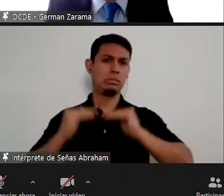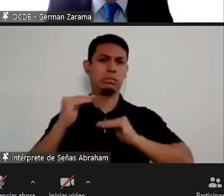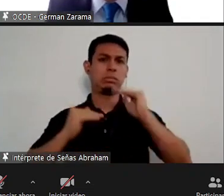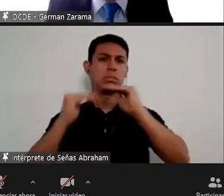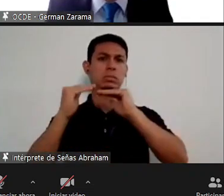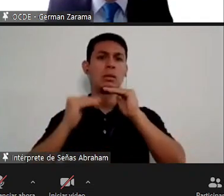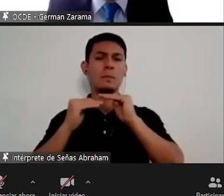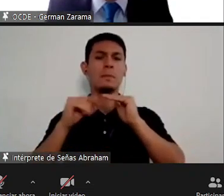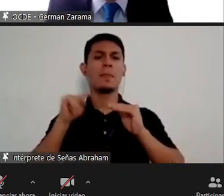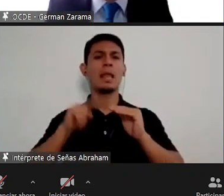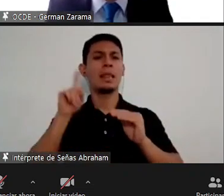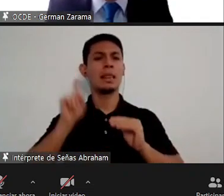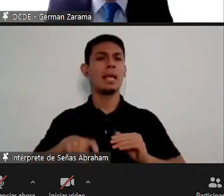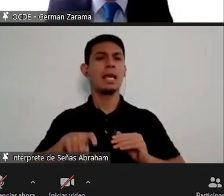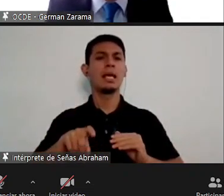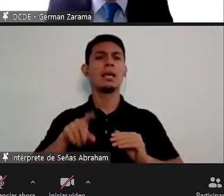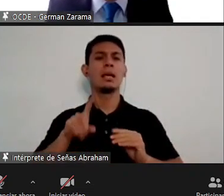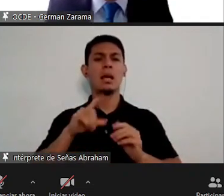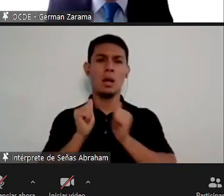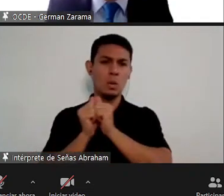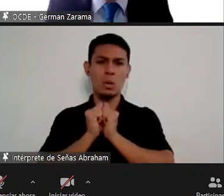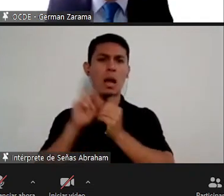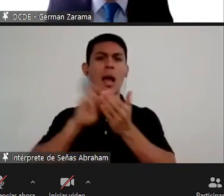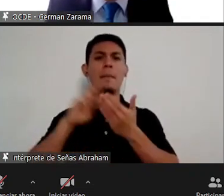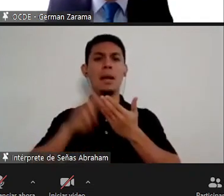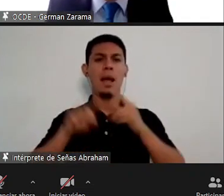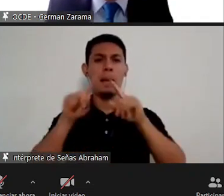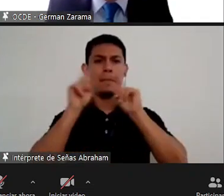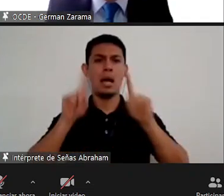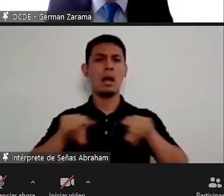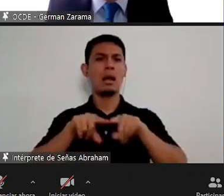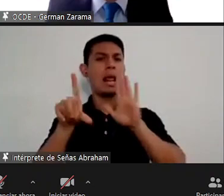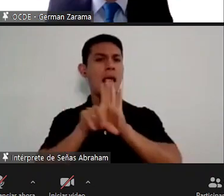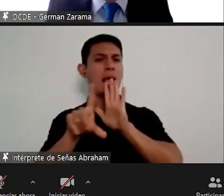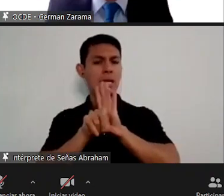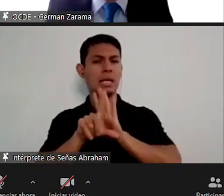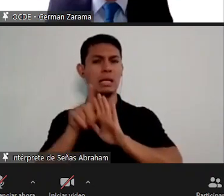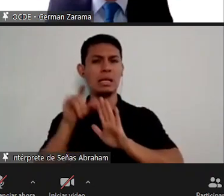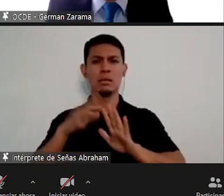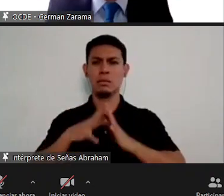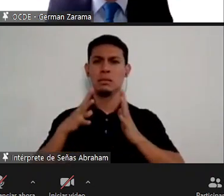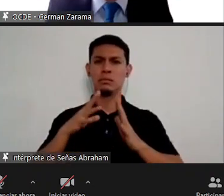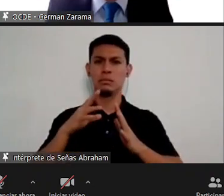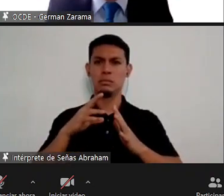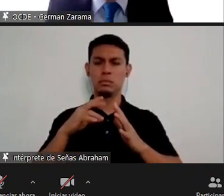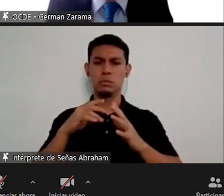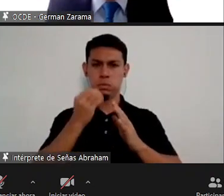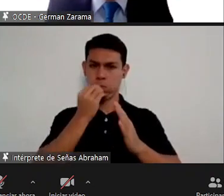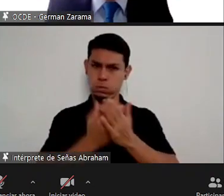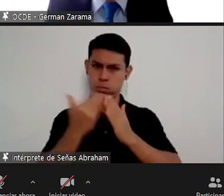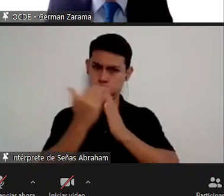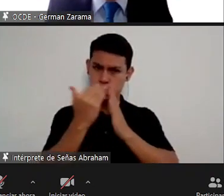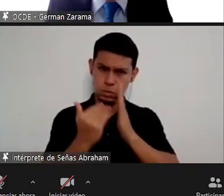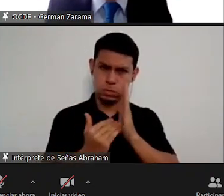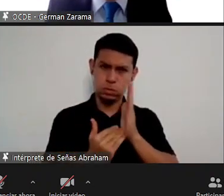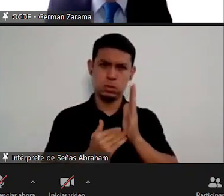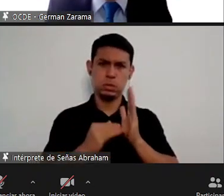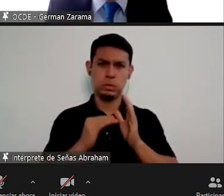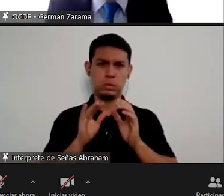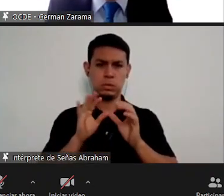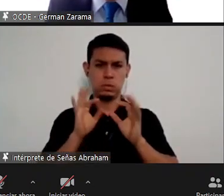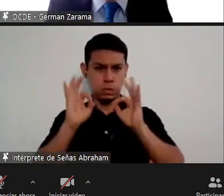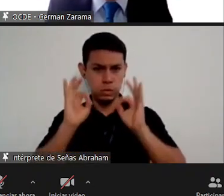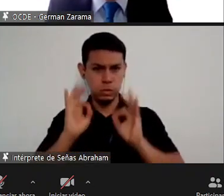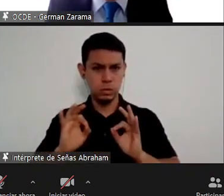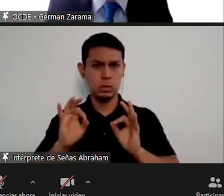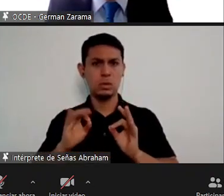construct and as such we need to have also a legal and political map that is also